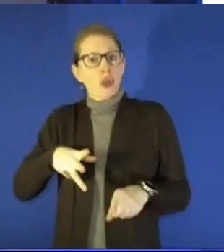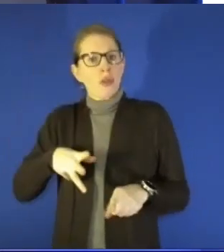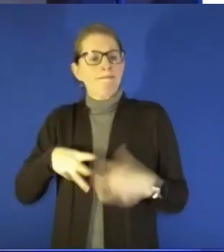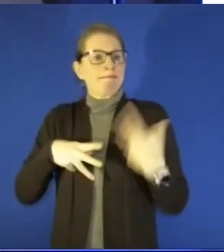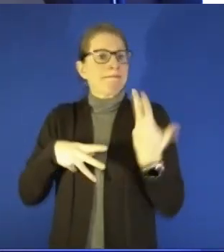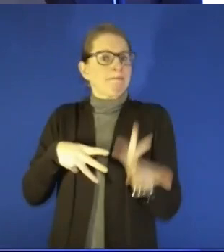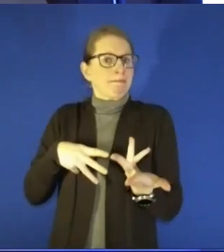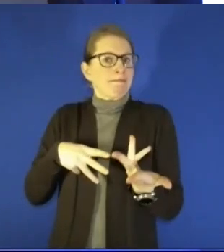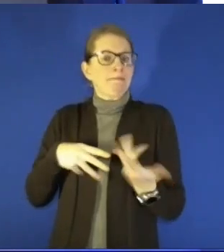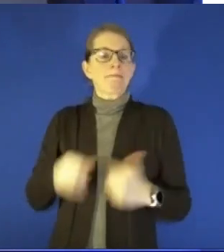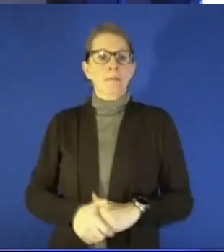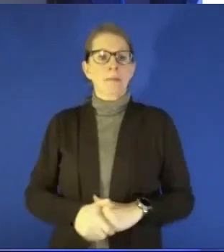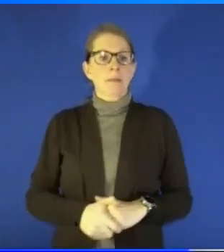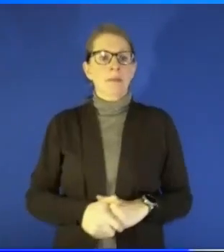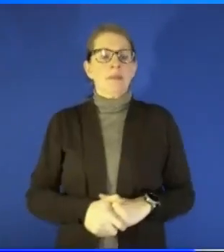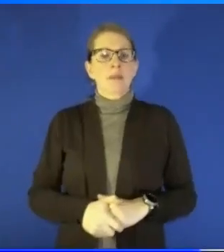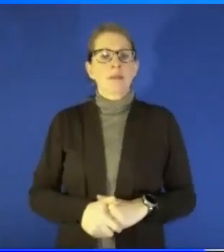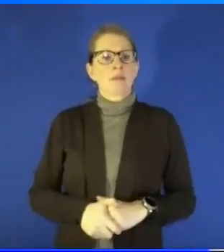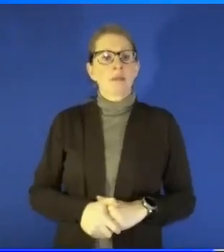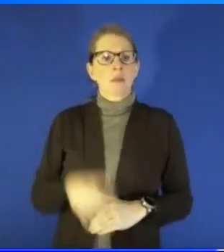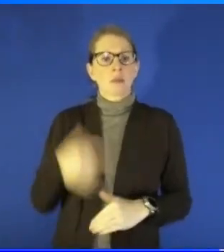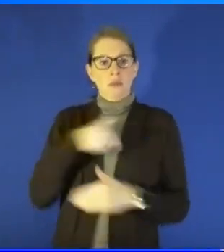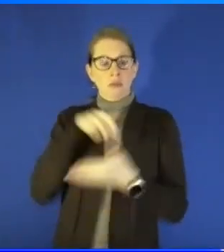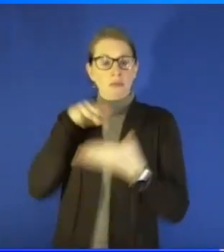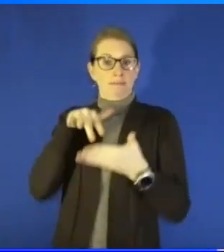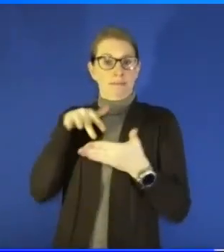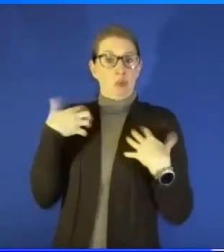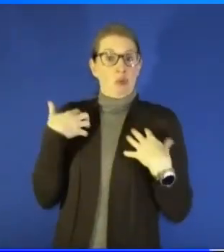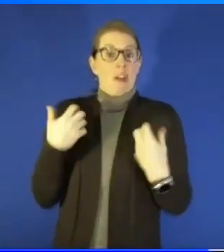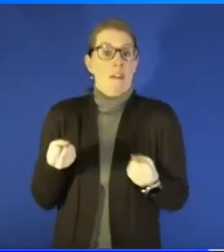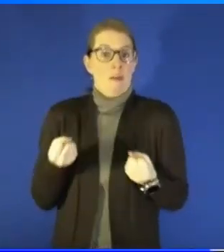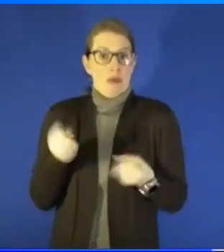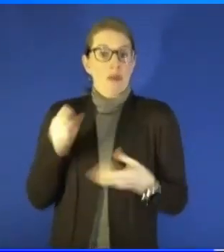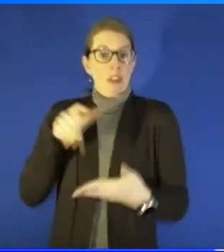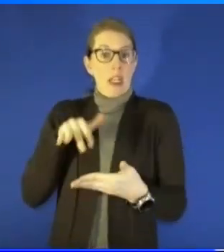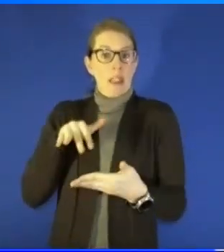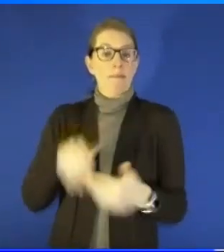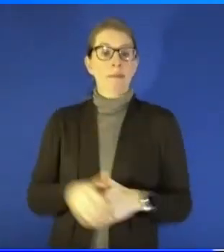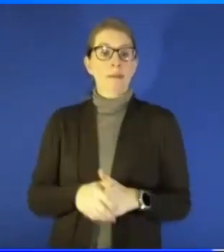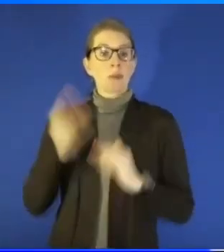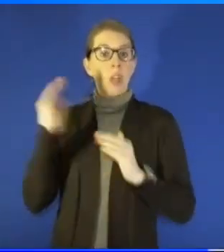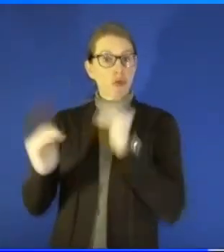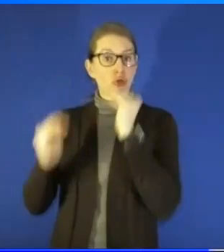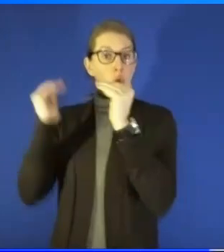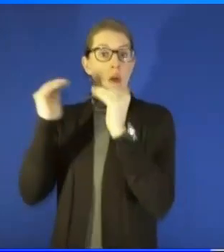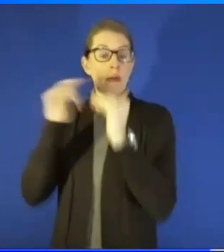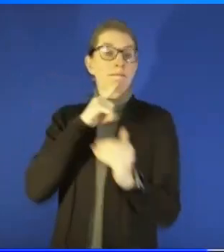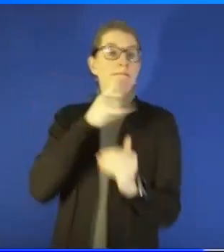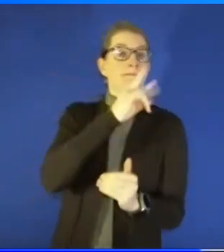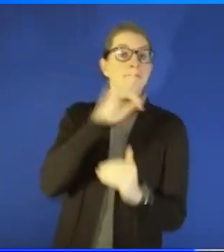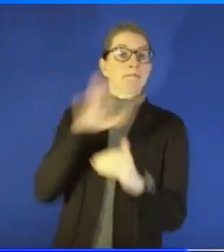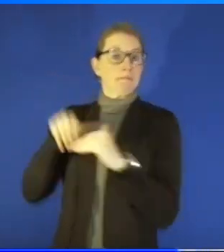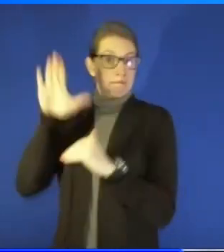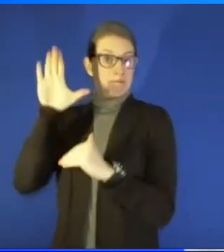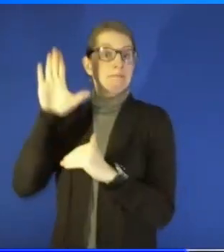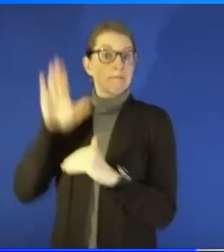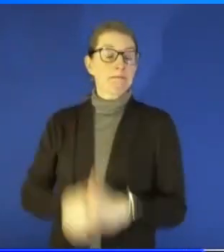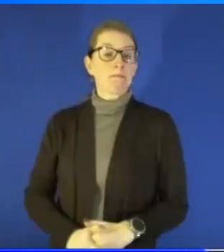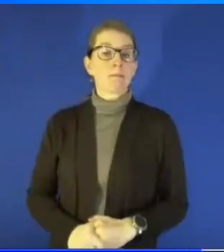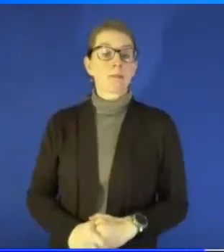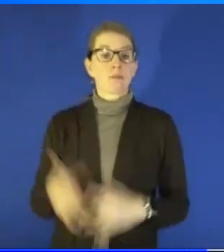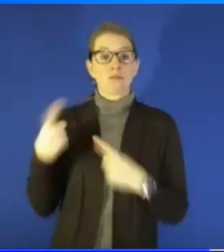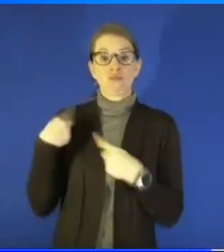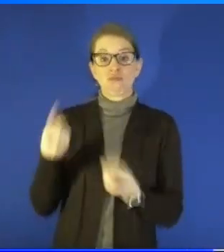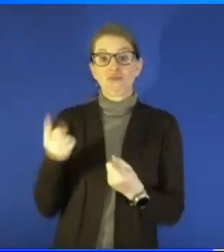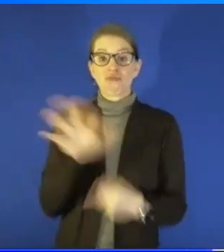So we are studying in the RECOVER study. We are studying adults 18 and above. And so far we have about